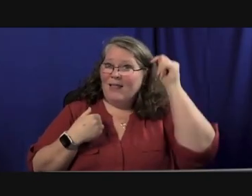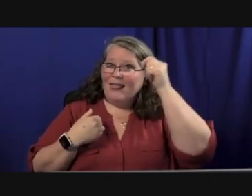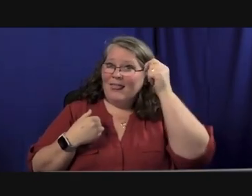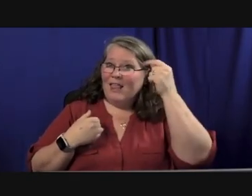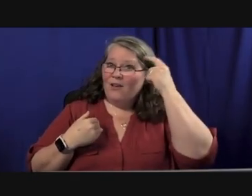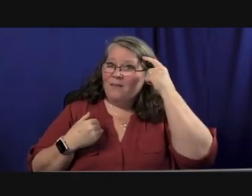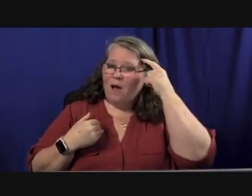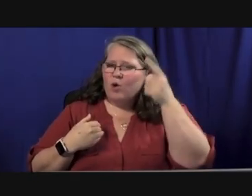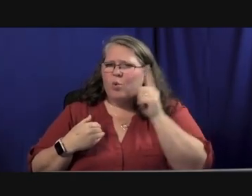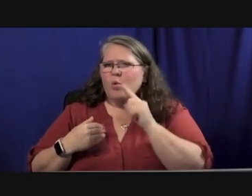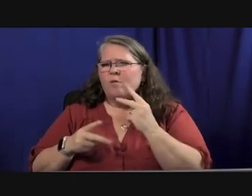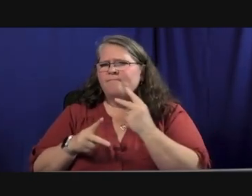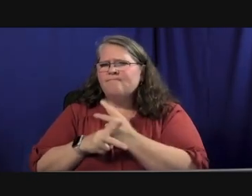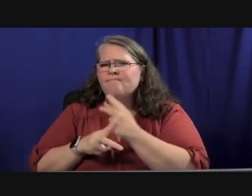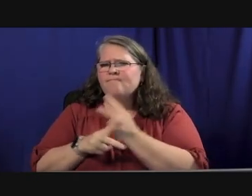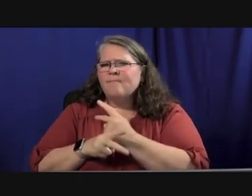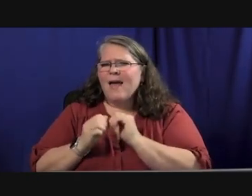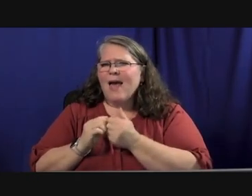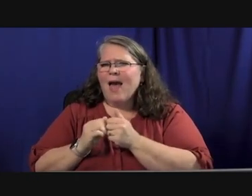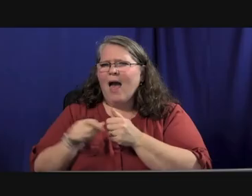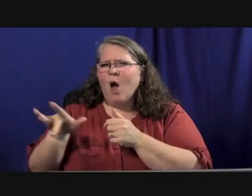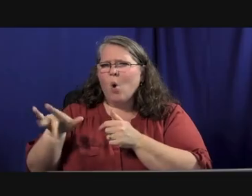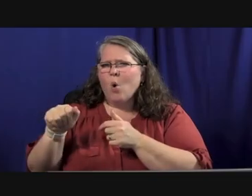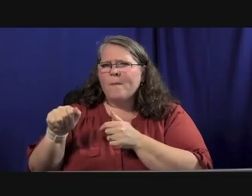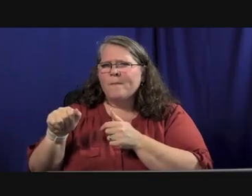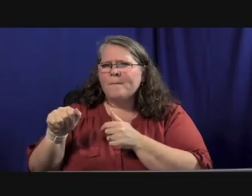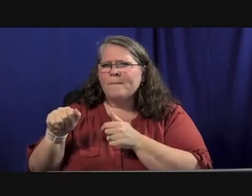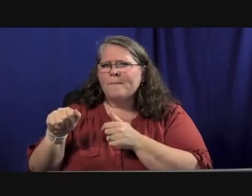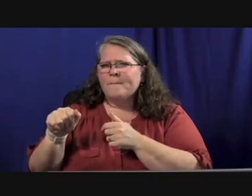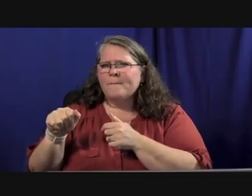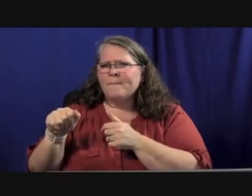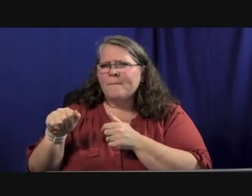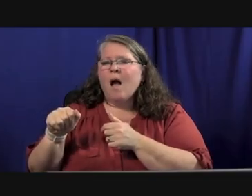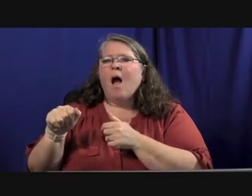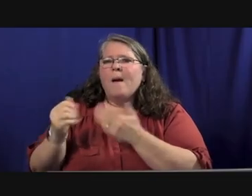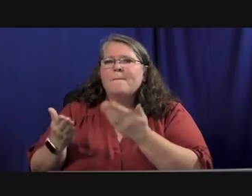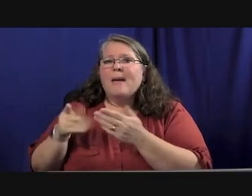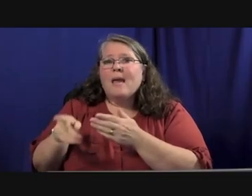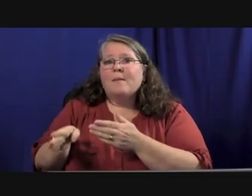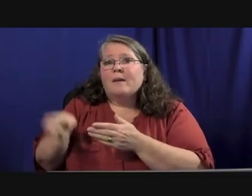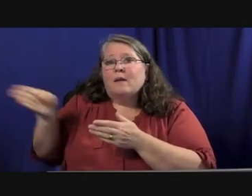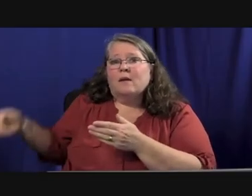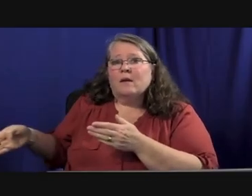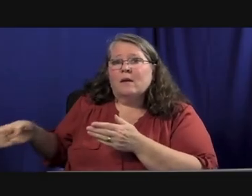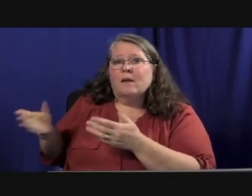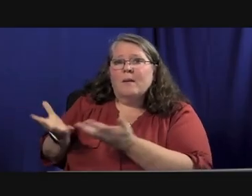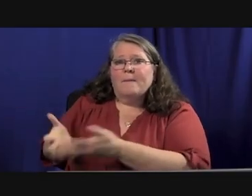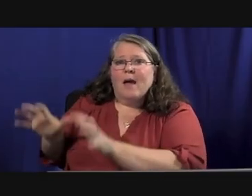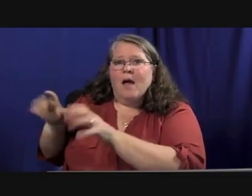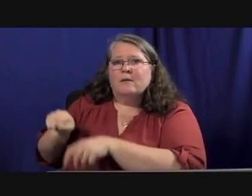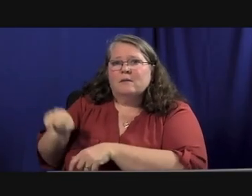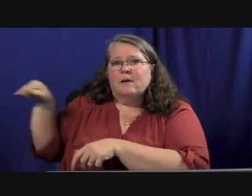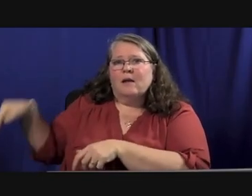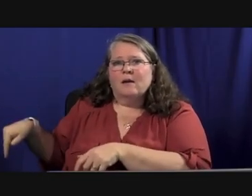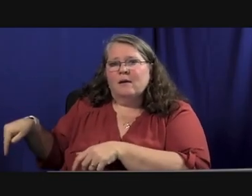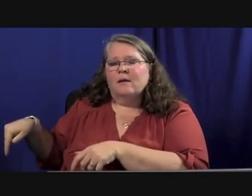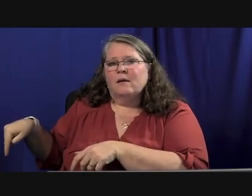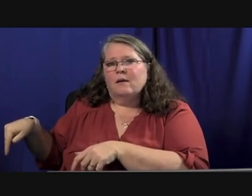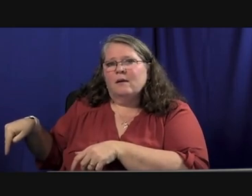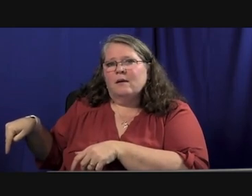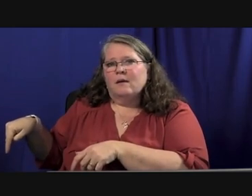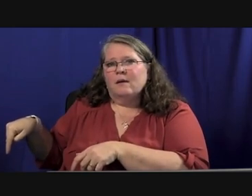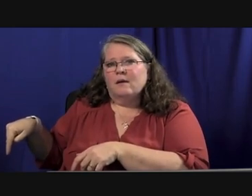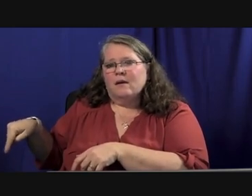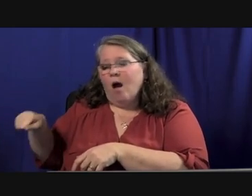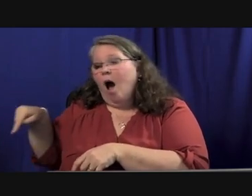you have theory of mind, you will try to actually create an analysis of why it's gone. Maybe